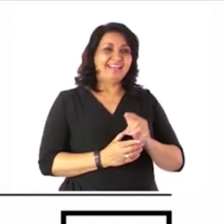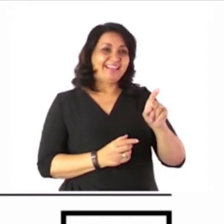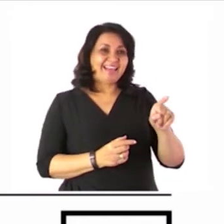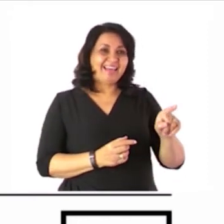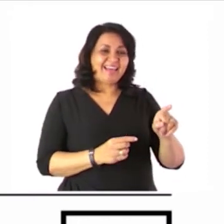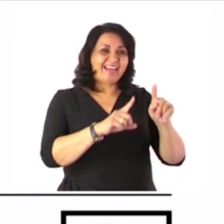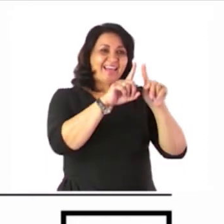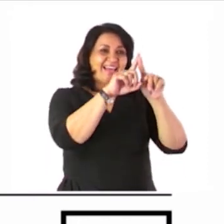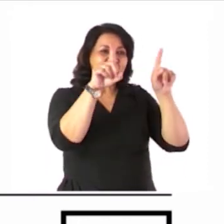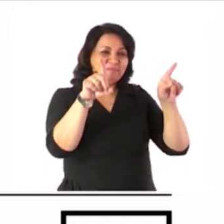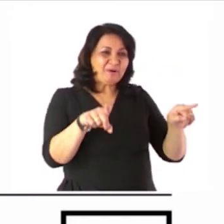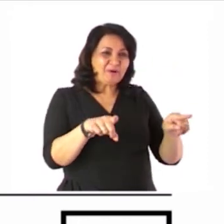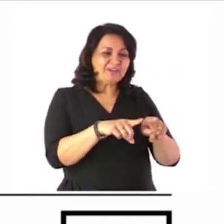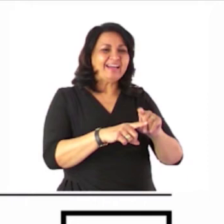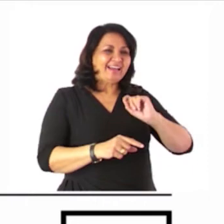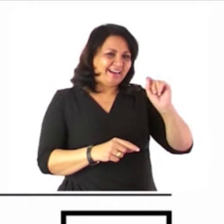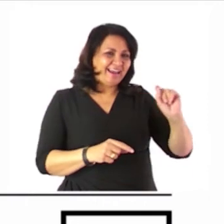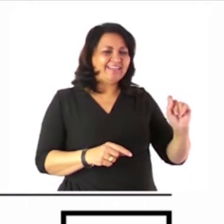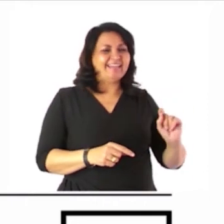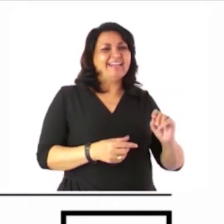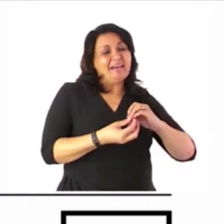the number inside the box?